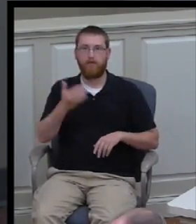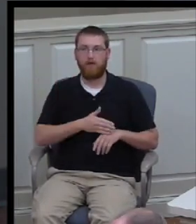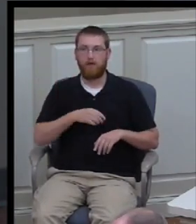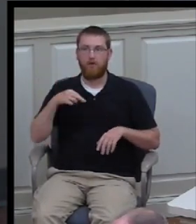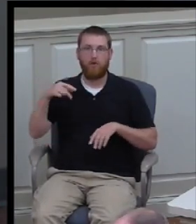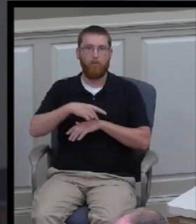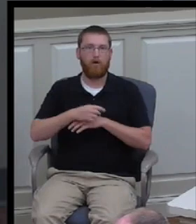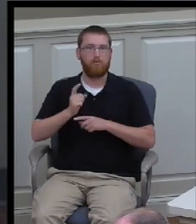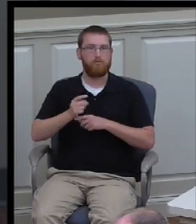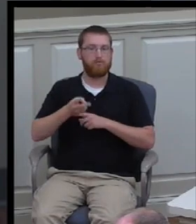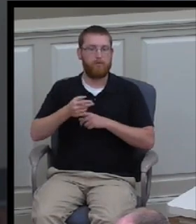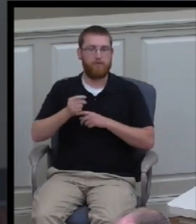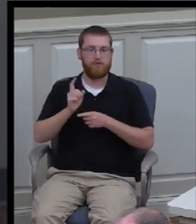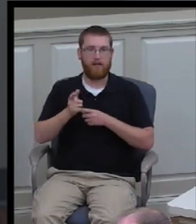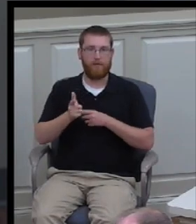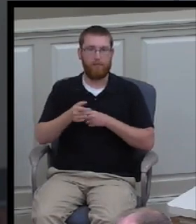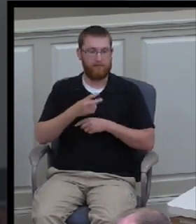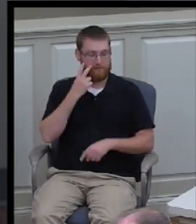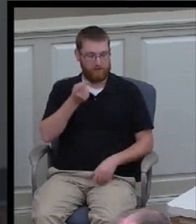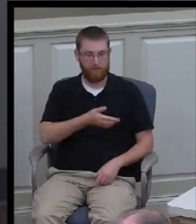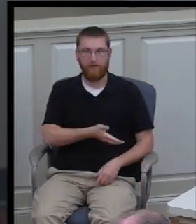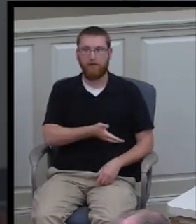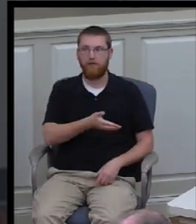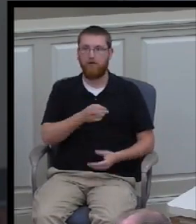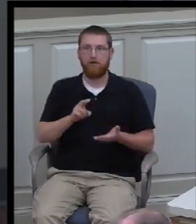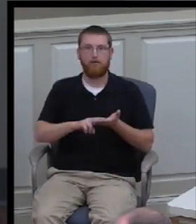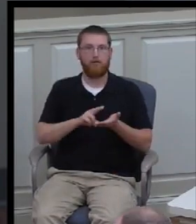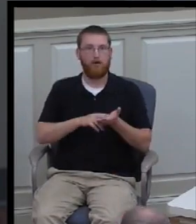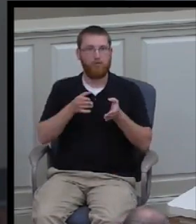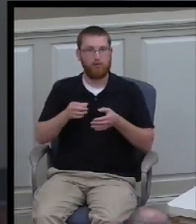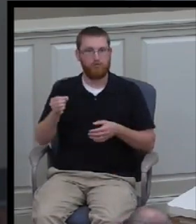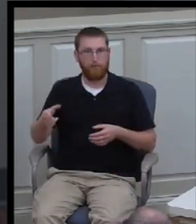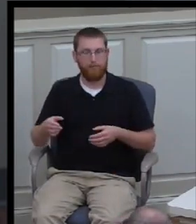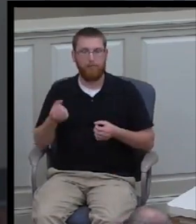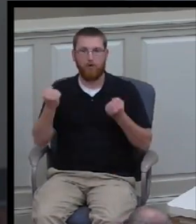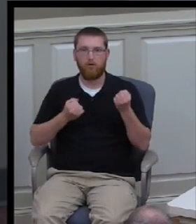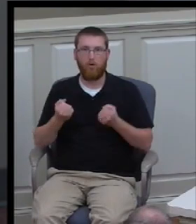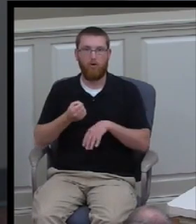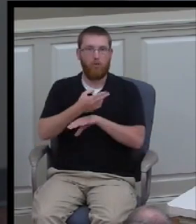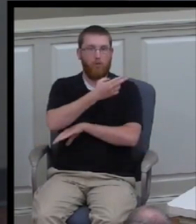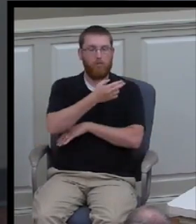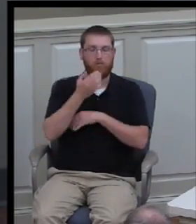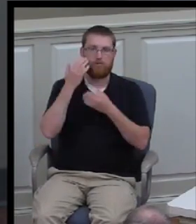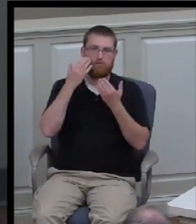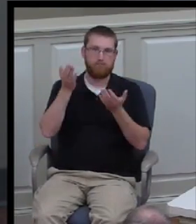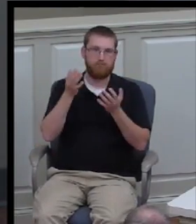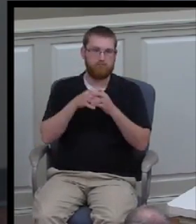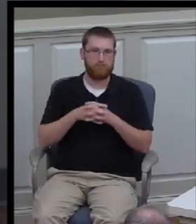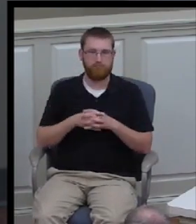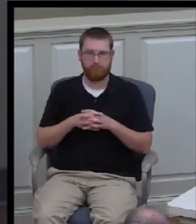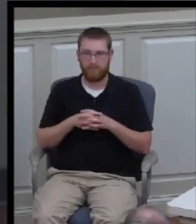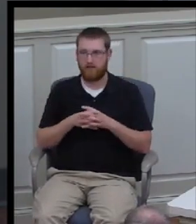walk by a few minutes later and something is there. Did the contractor drop it? Did a passing car throw it over there? We don't